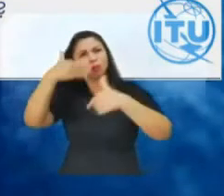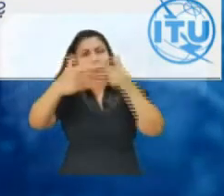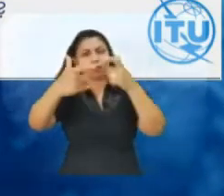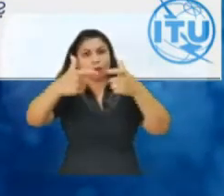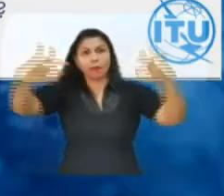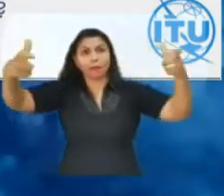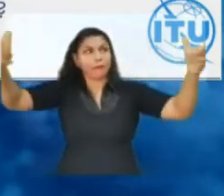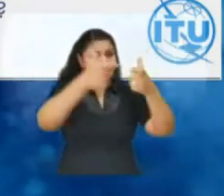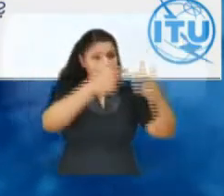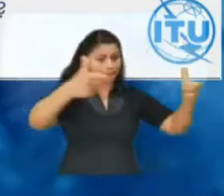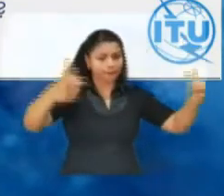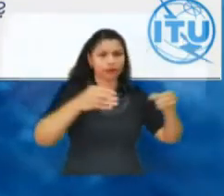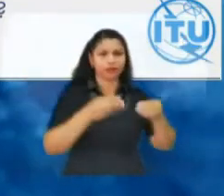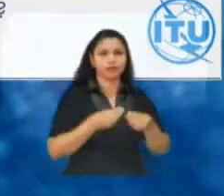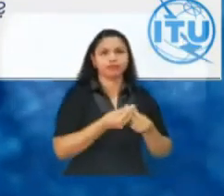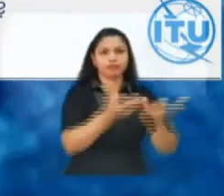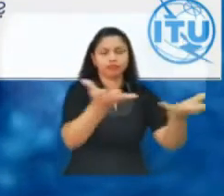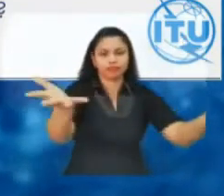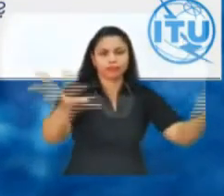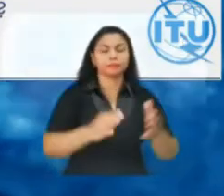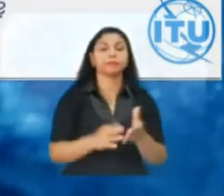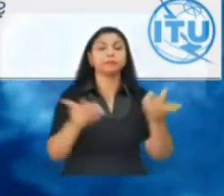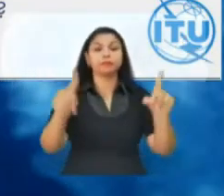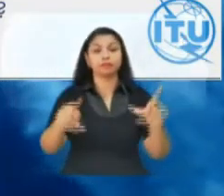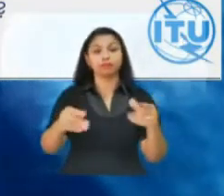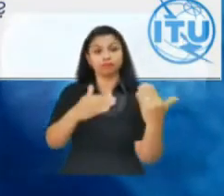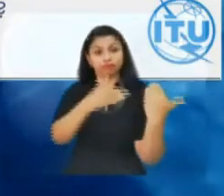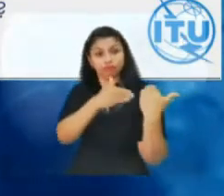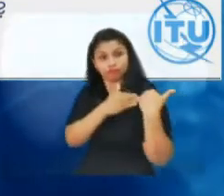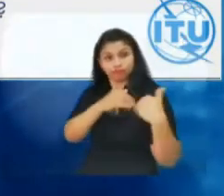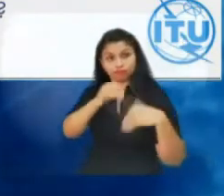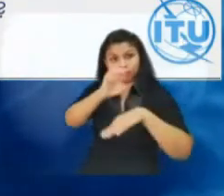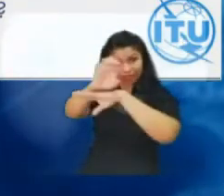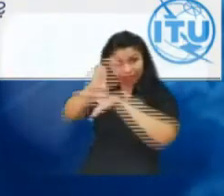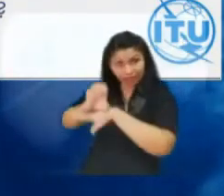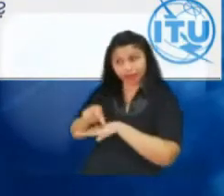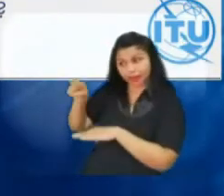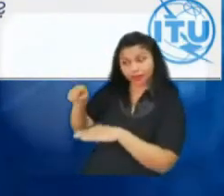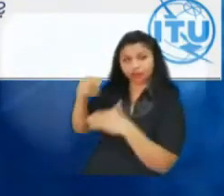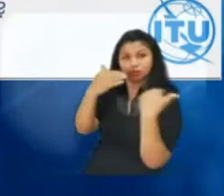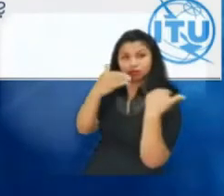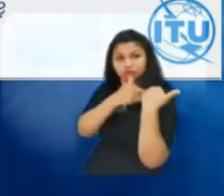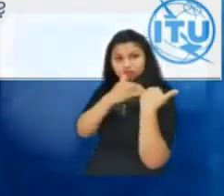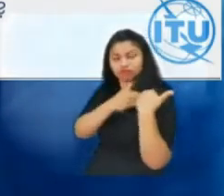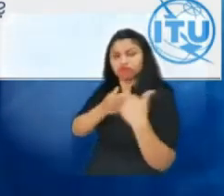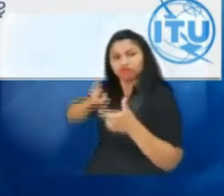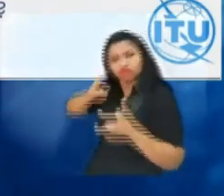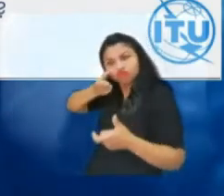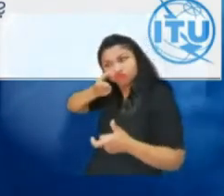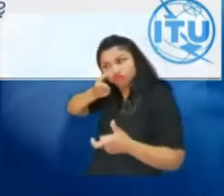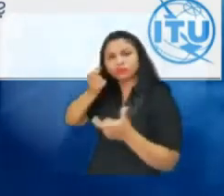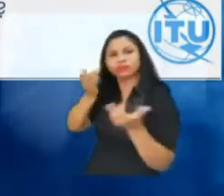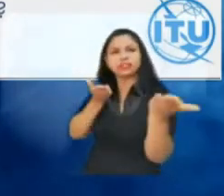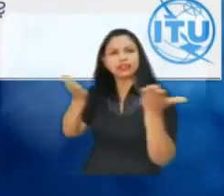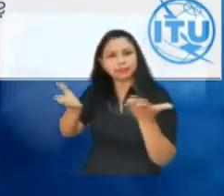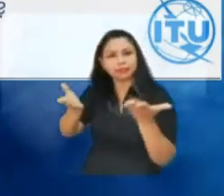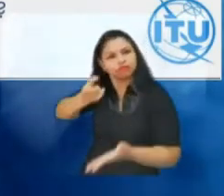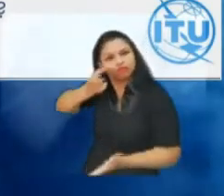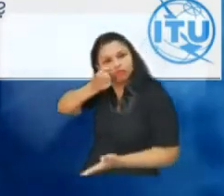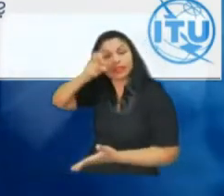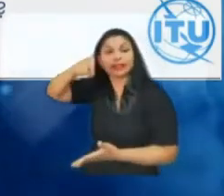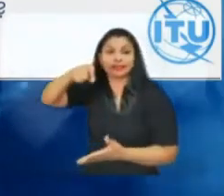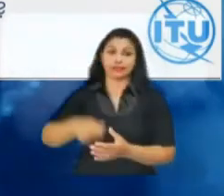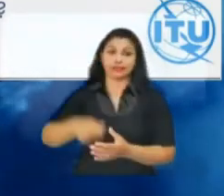others. Regulating authorities, national ones, they have to balance out the spectrum assigned for each one of the services that